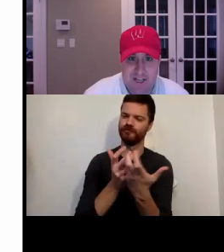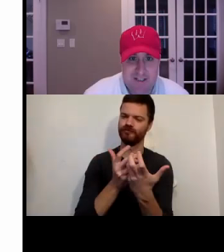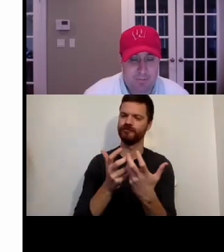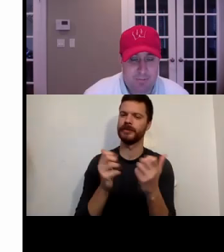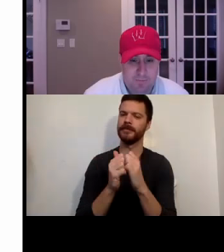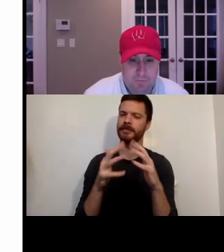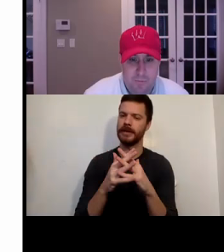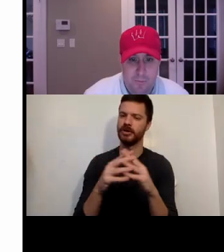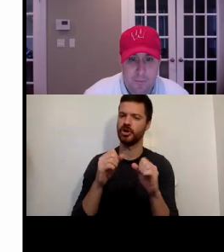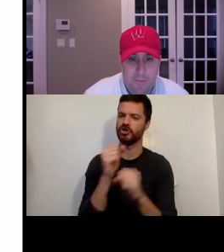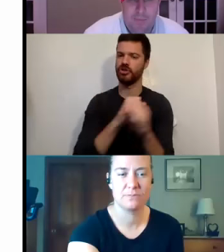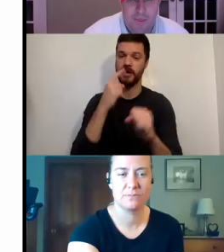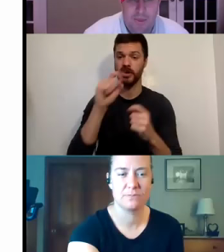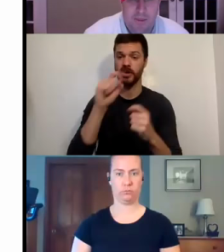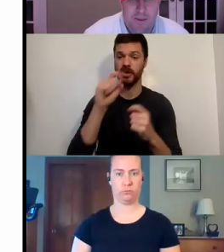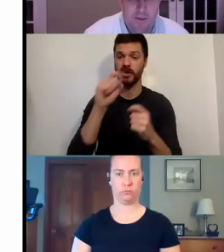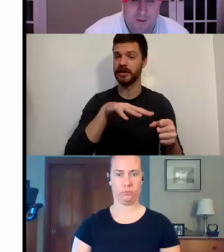specific sites.